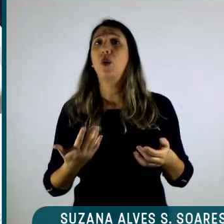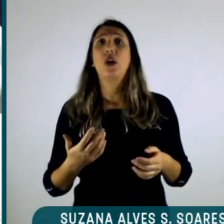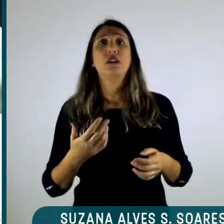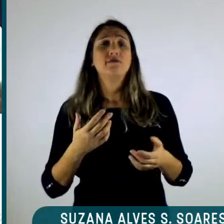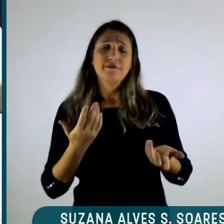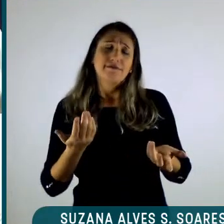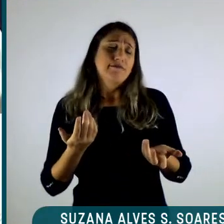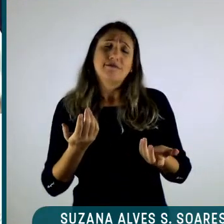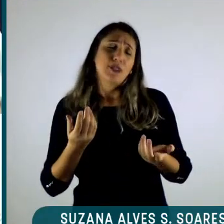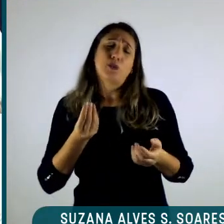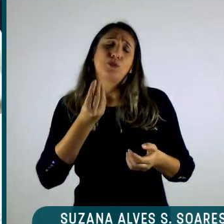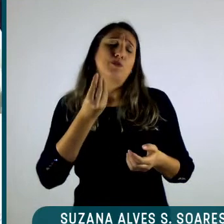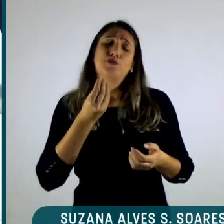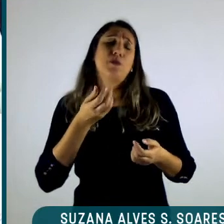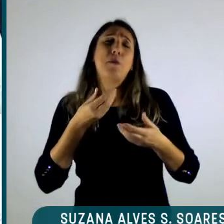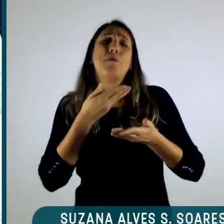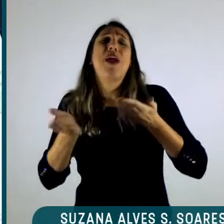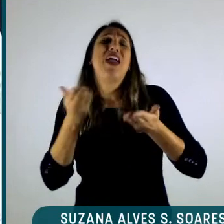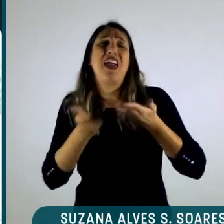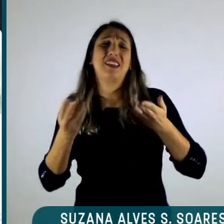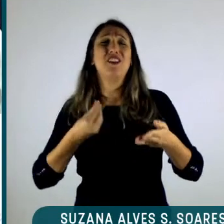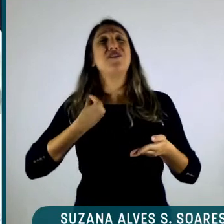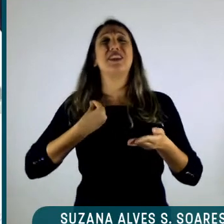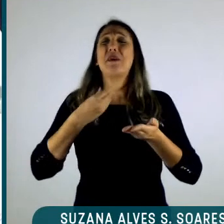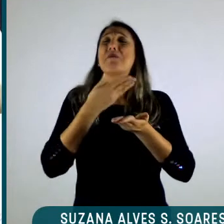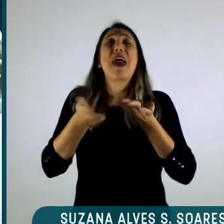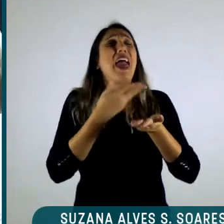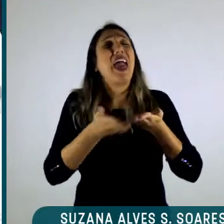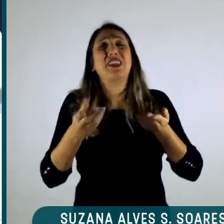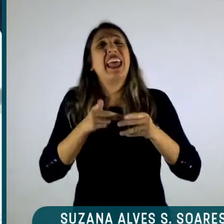and it is unnecessary.